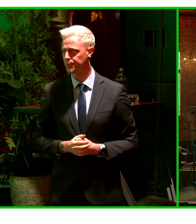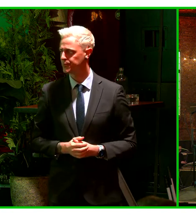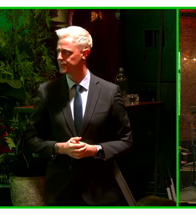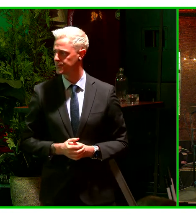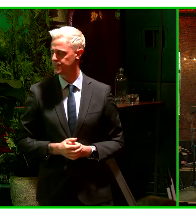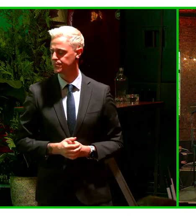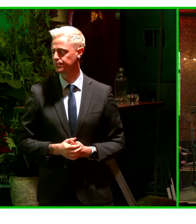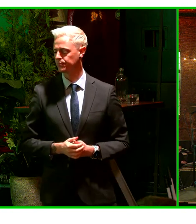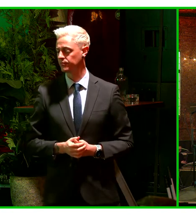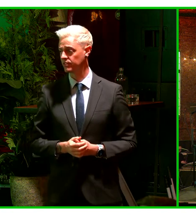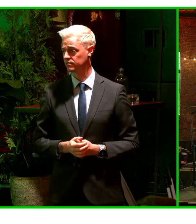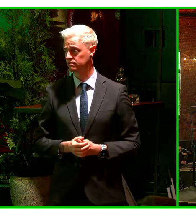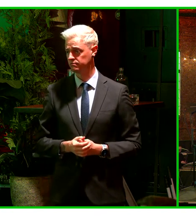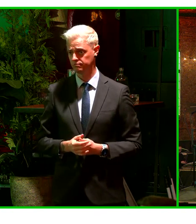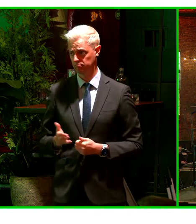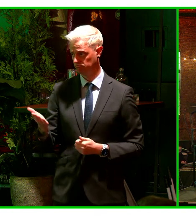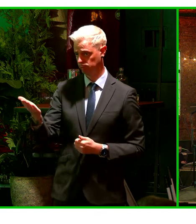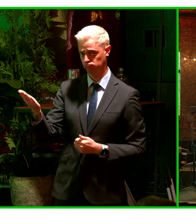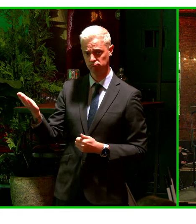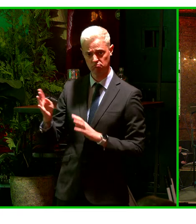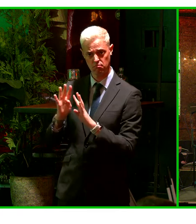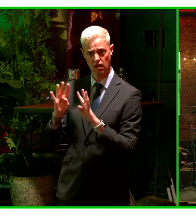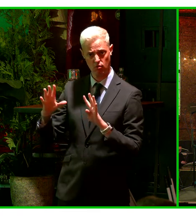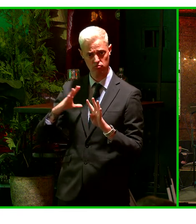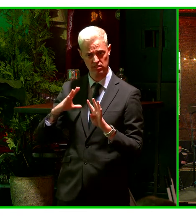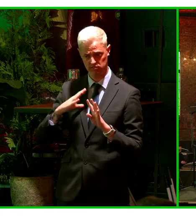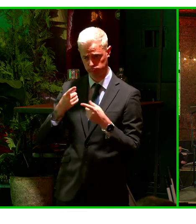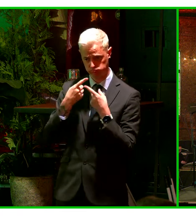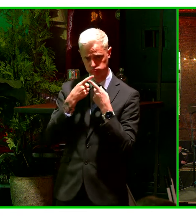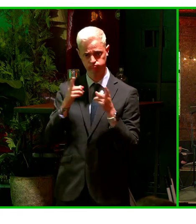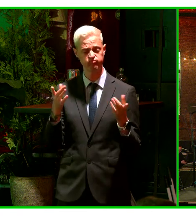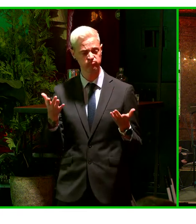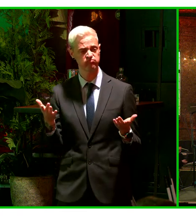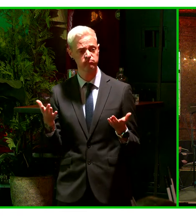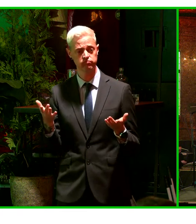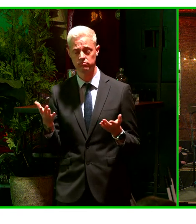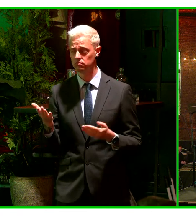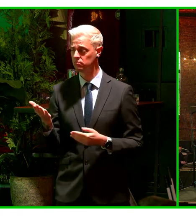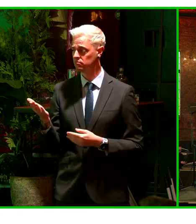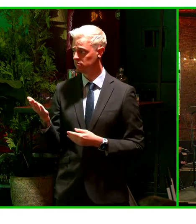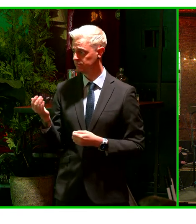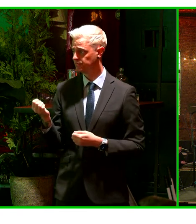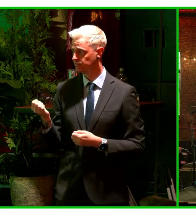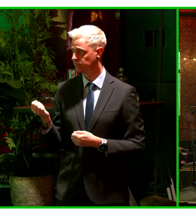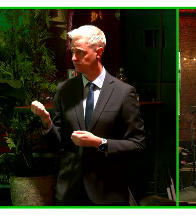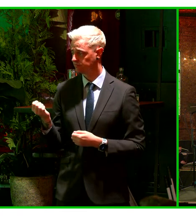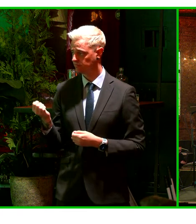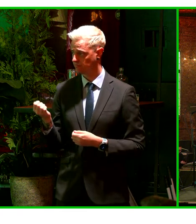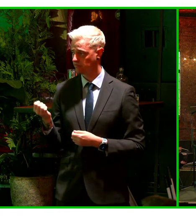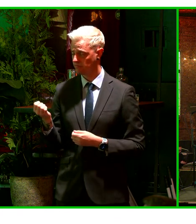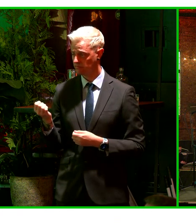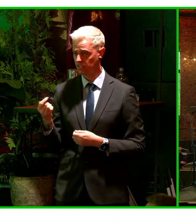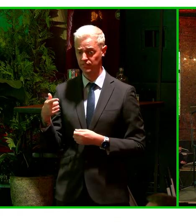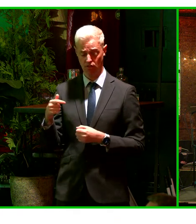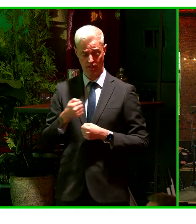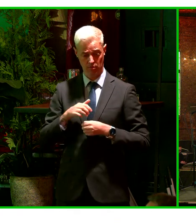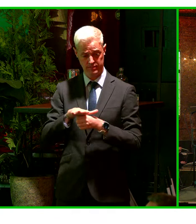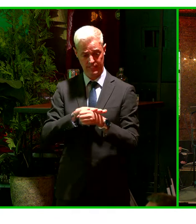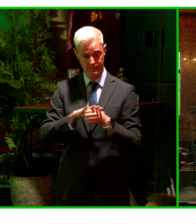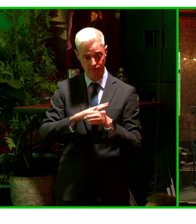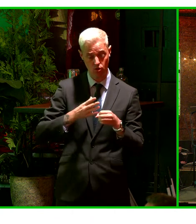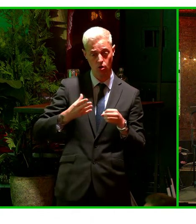everything everybody's said, but I think there's another important element to this as well when we talk about what the public sector needs to finance. Private